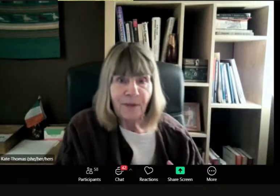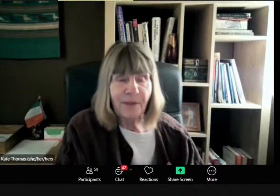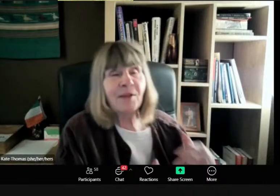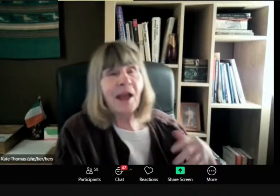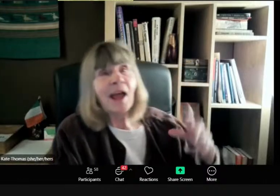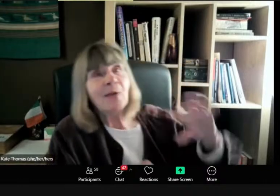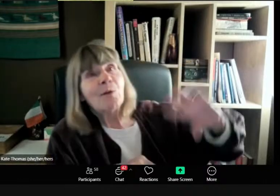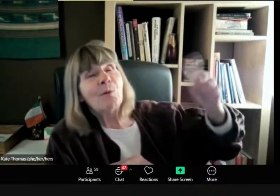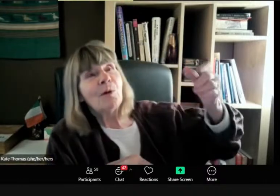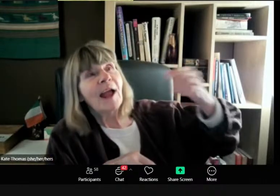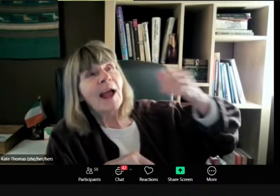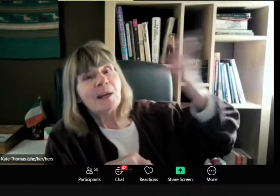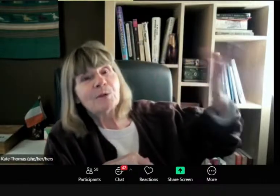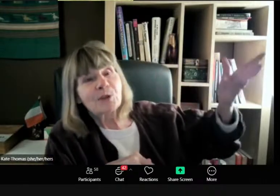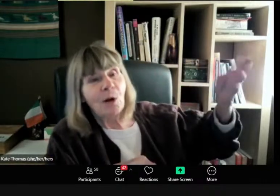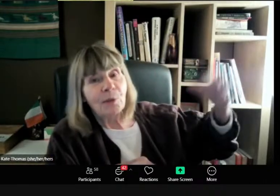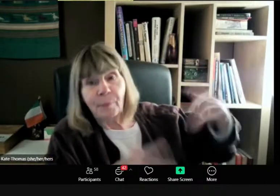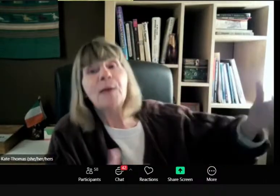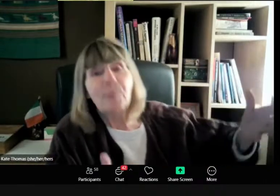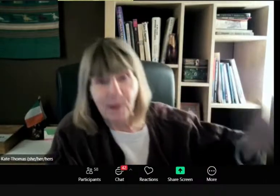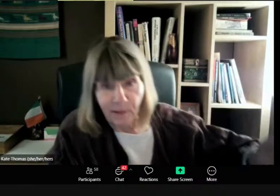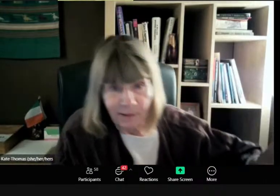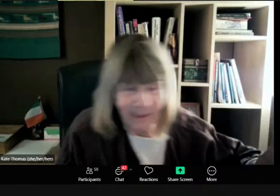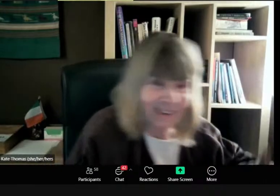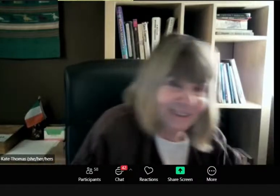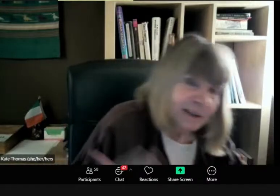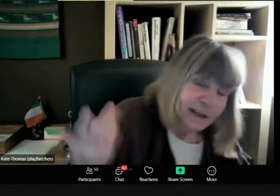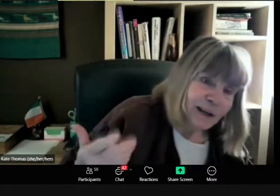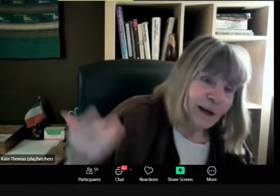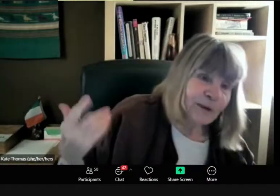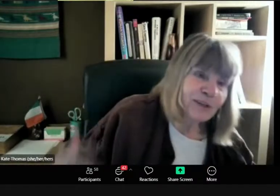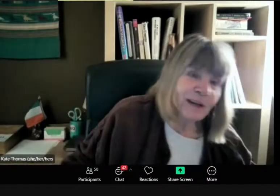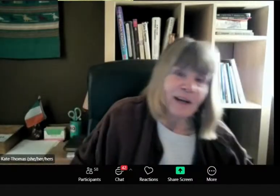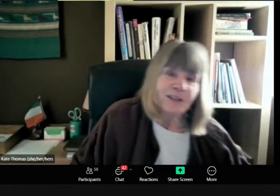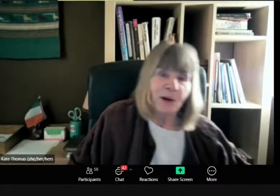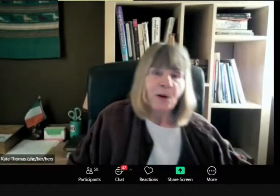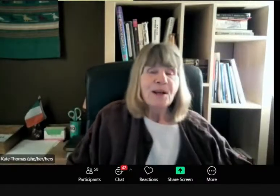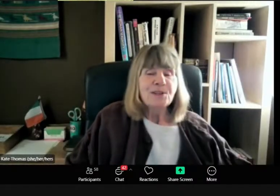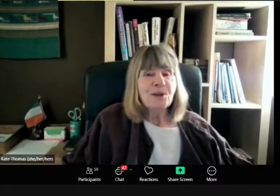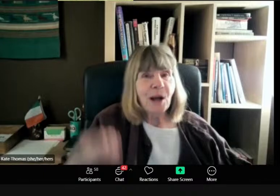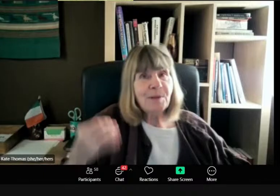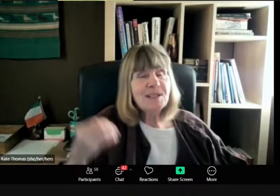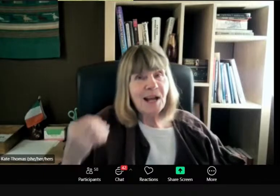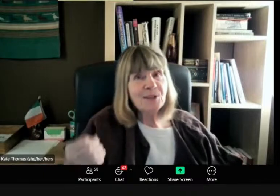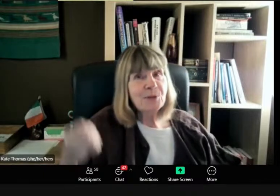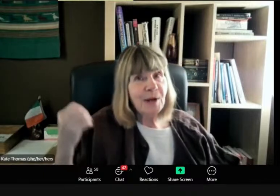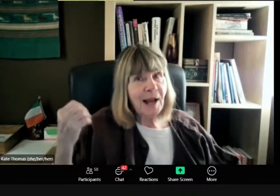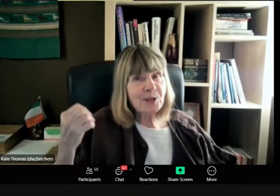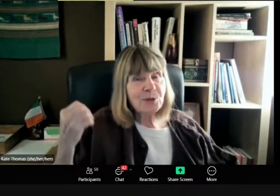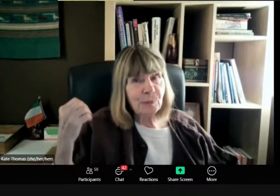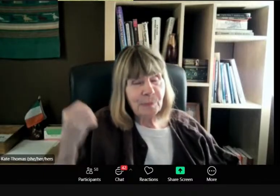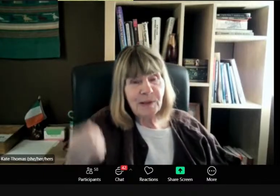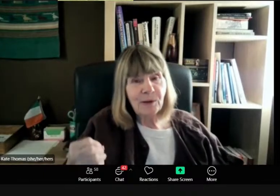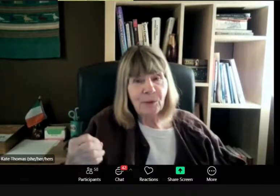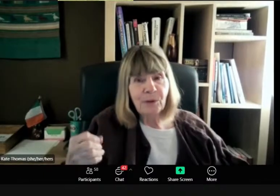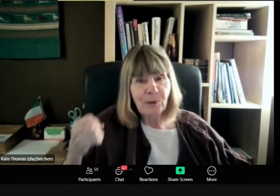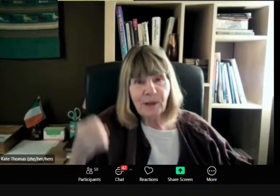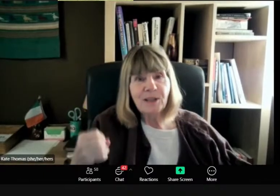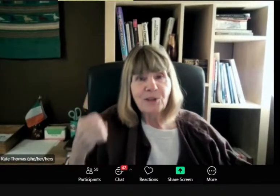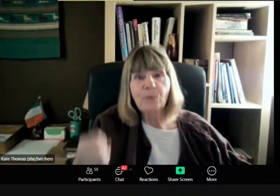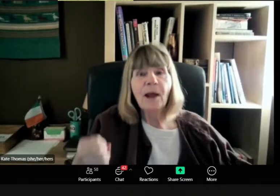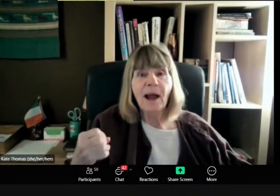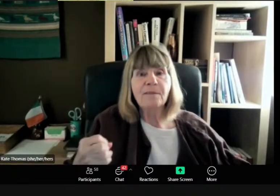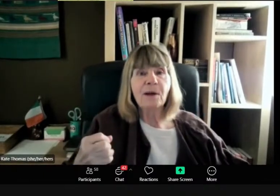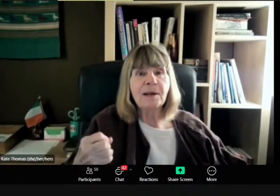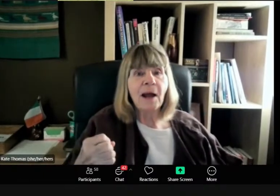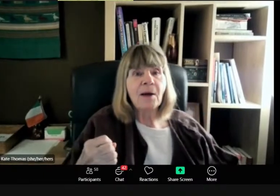pill. At one point, Addie was called the pink pill. You know, so coming down to an actual pill, we